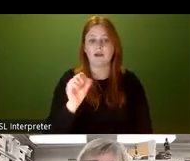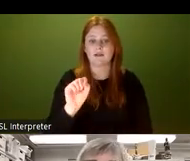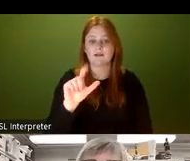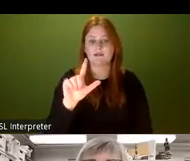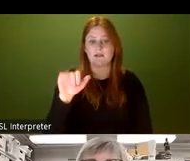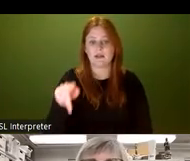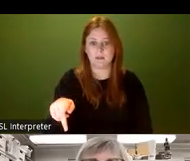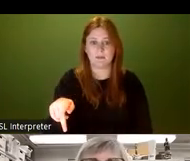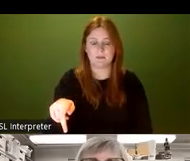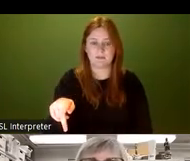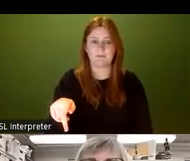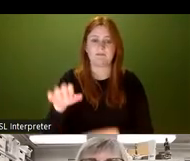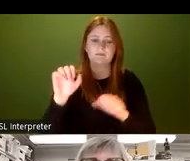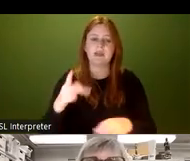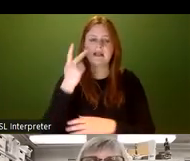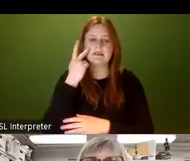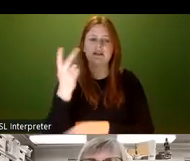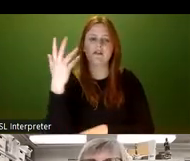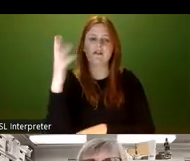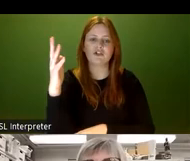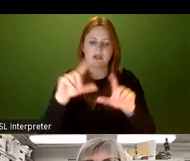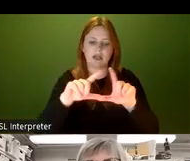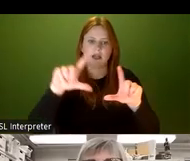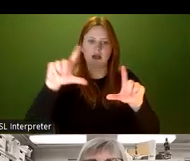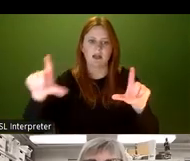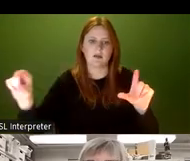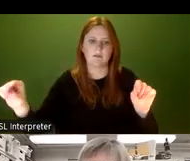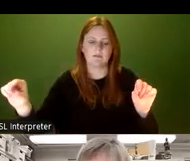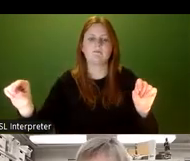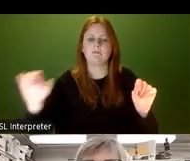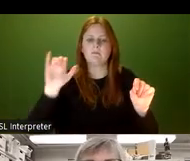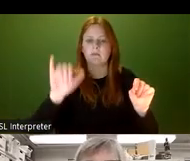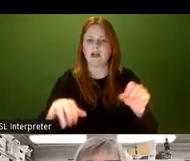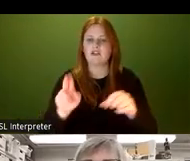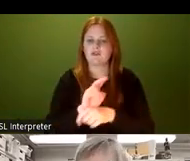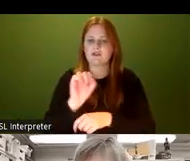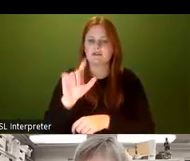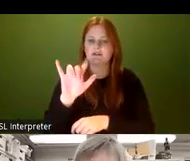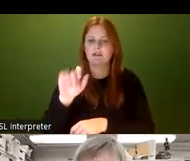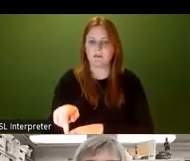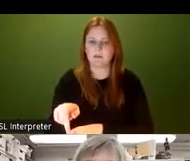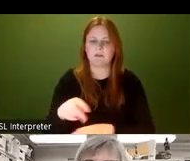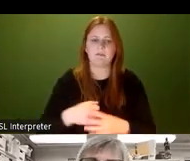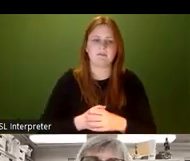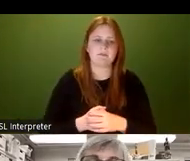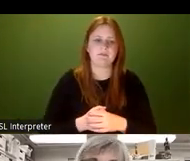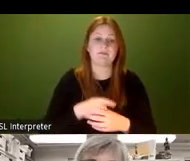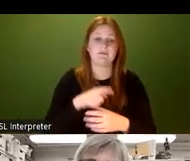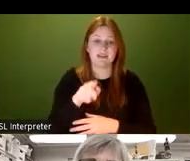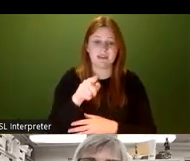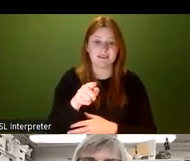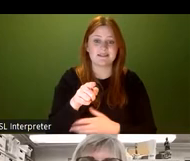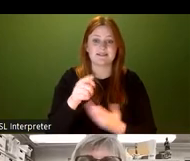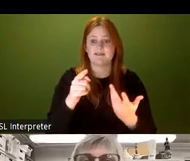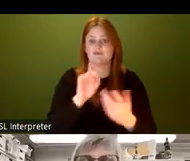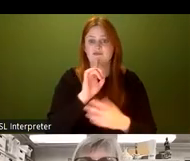can see on that tree wedge. And, you know, again, this is something that would be pretty difficult, if not impossible,